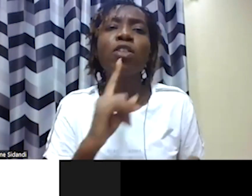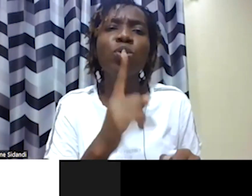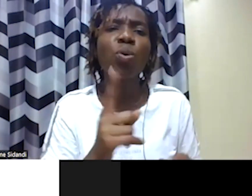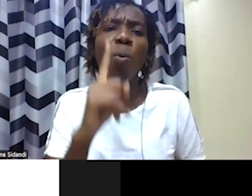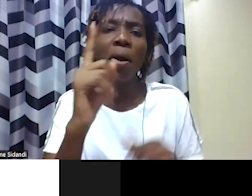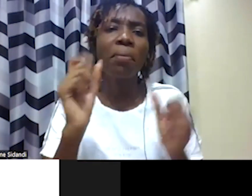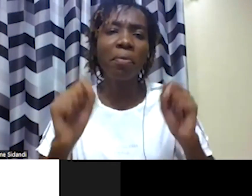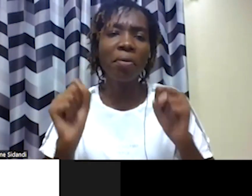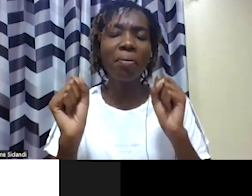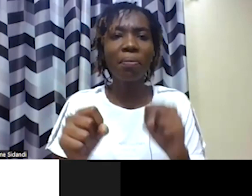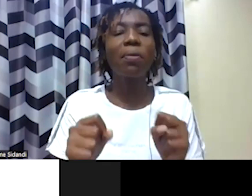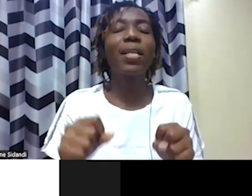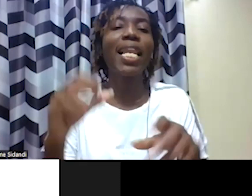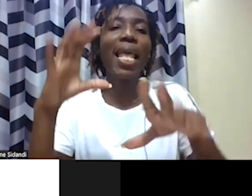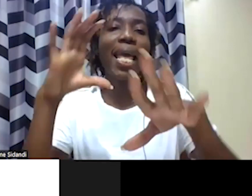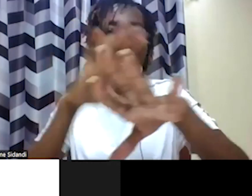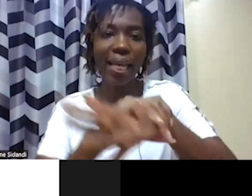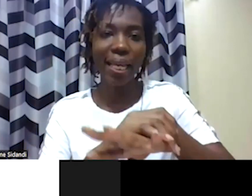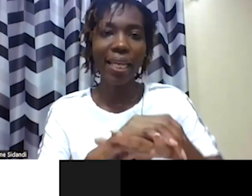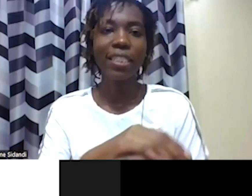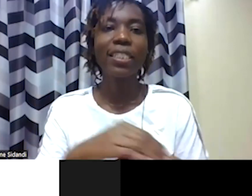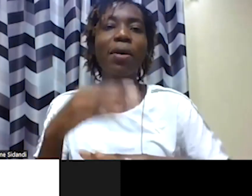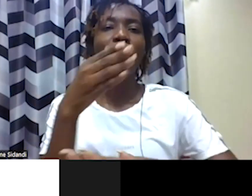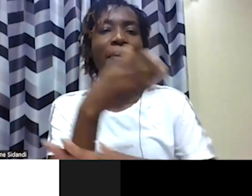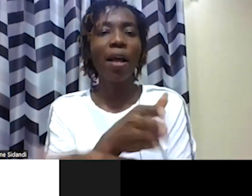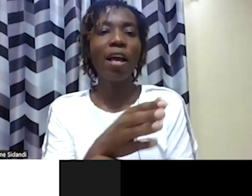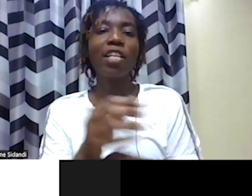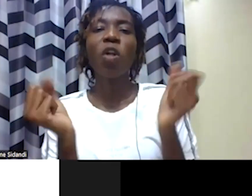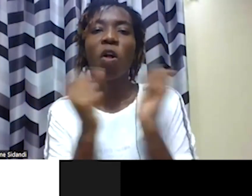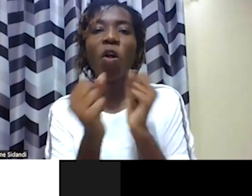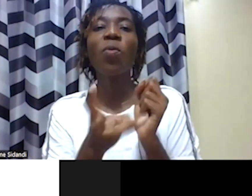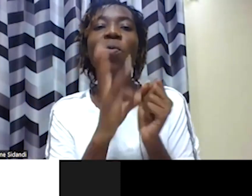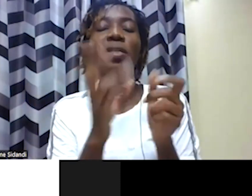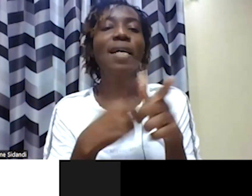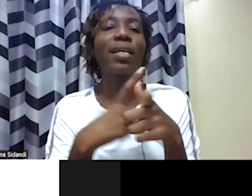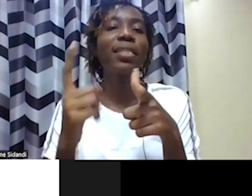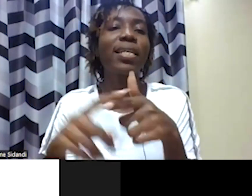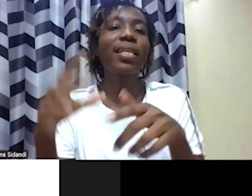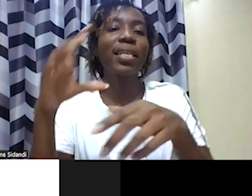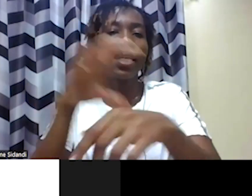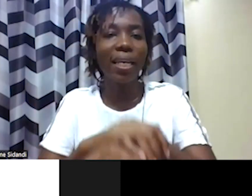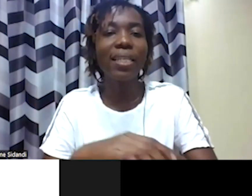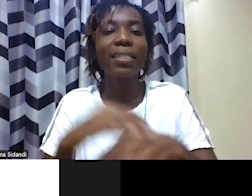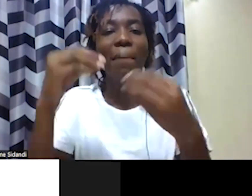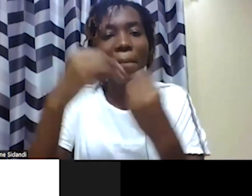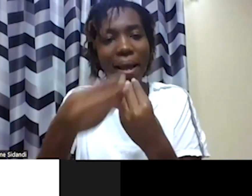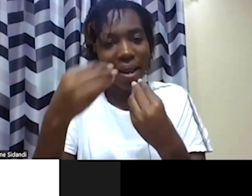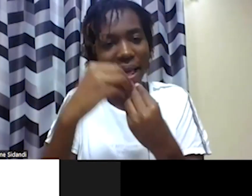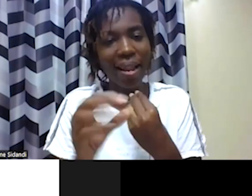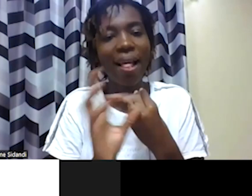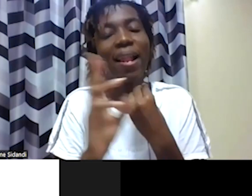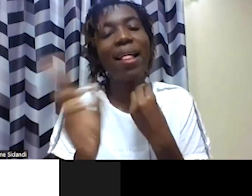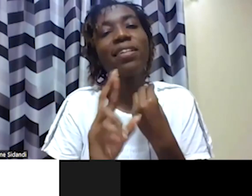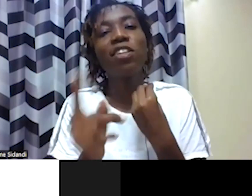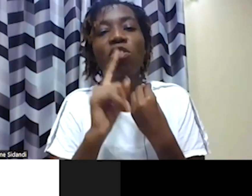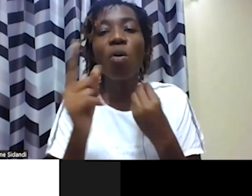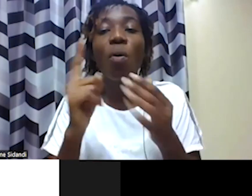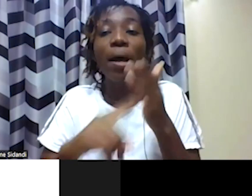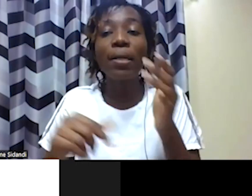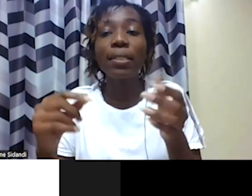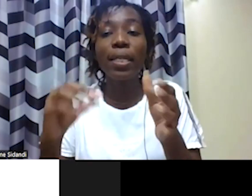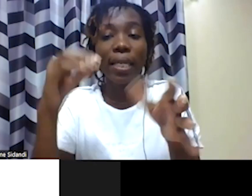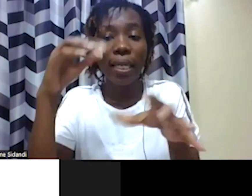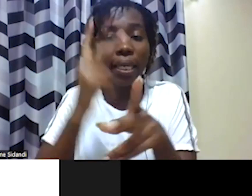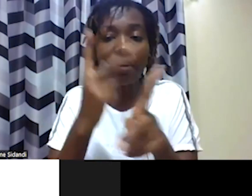and gotten past the cold water and gotten the ripe banana. So what keeps us going, what keeps me